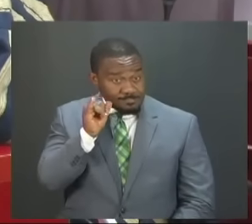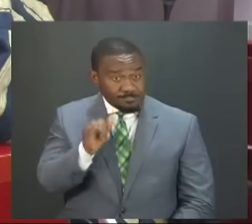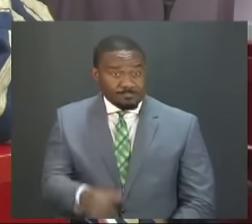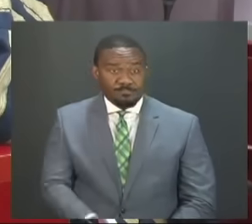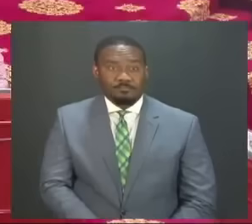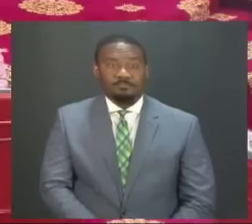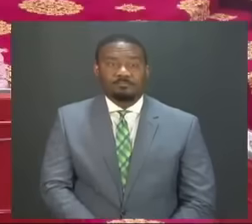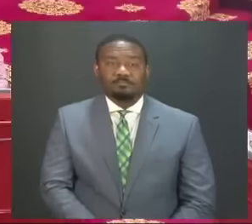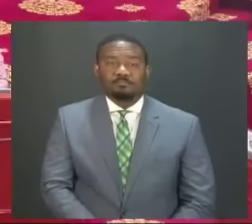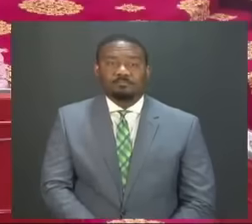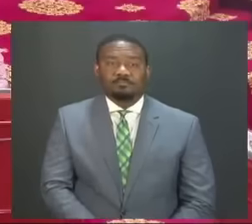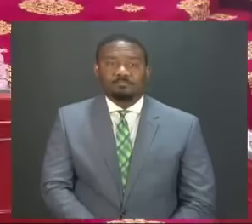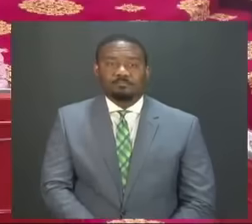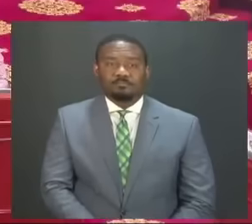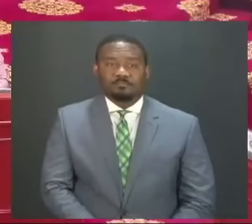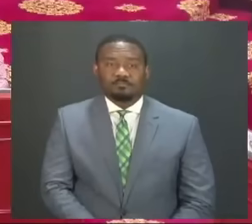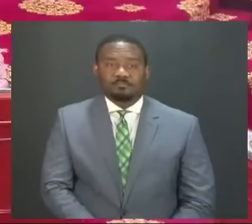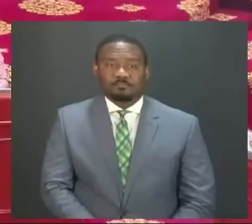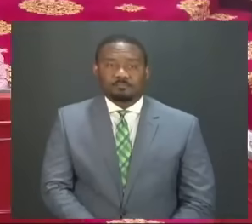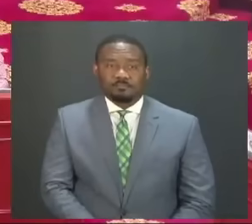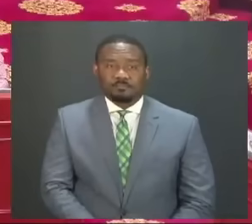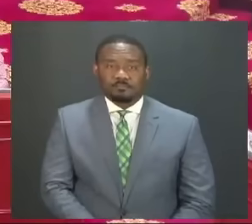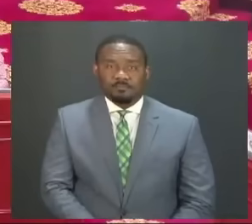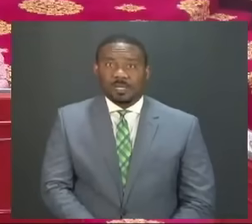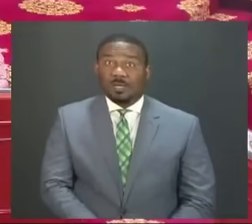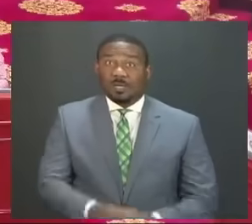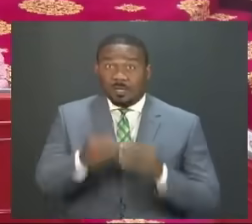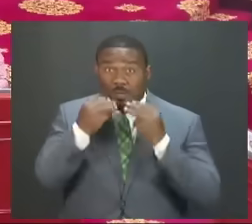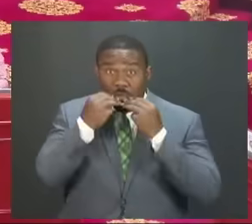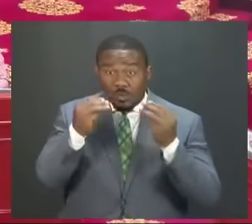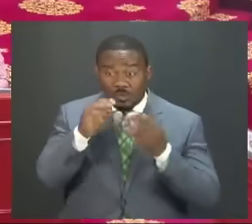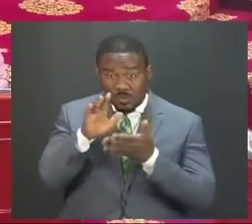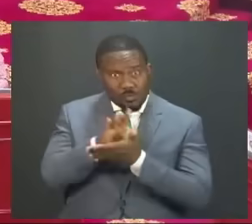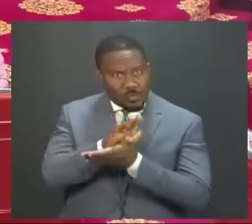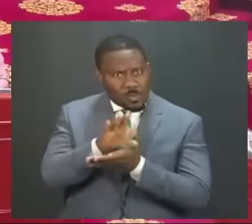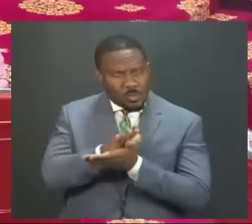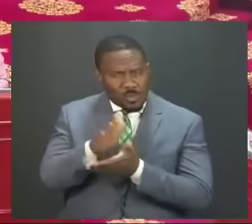I returned a proposed motion paper